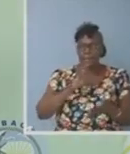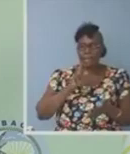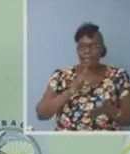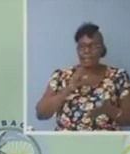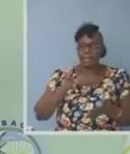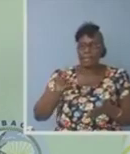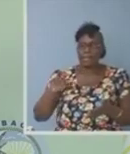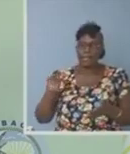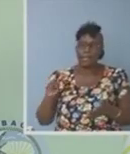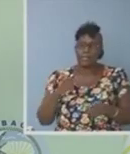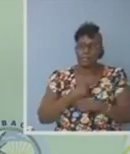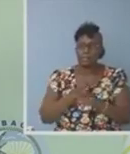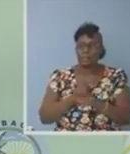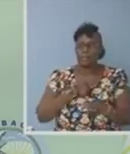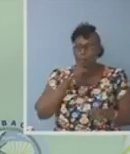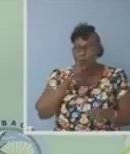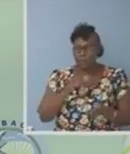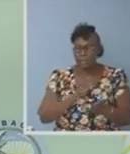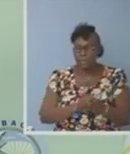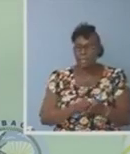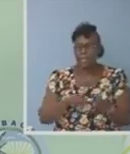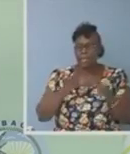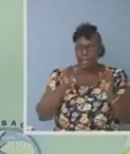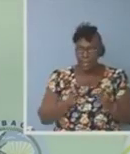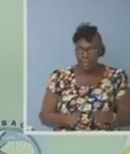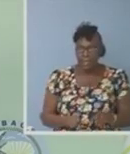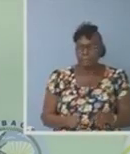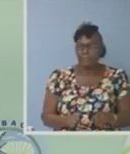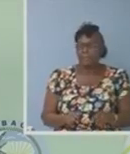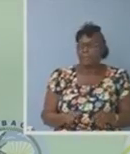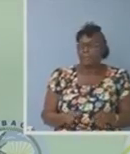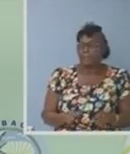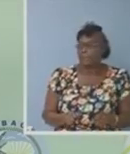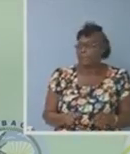to ensure that they are able to acquire the necessary